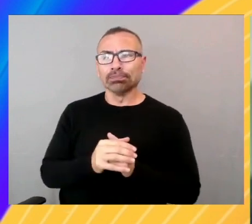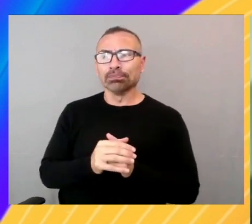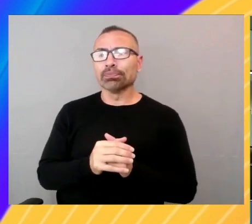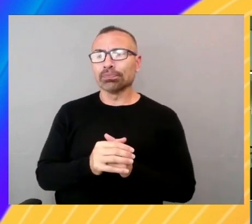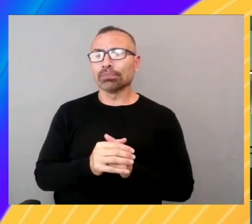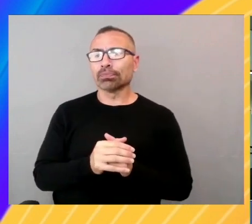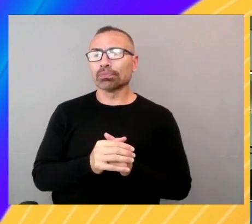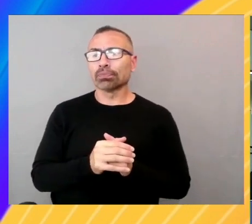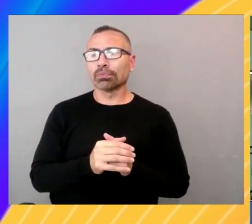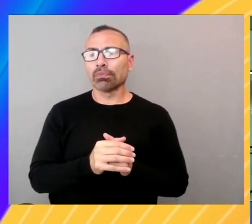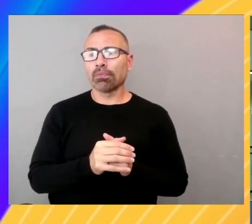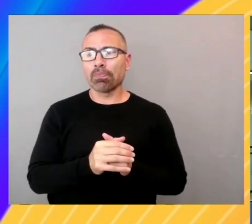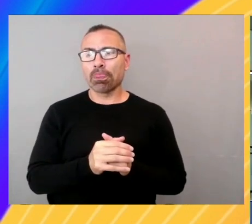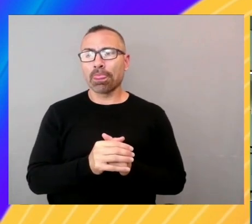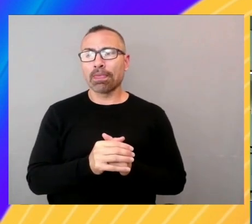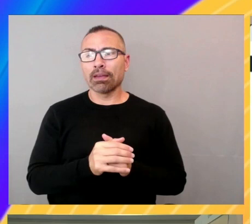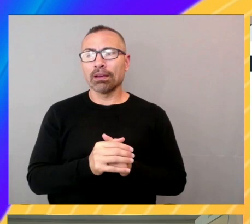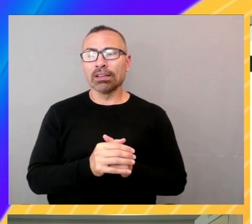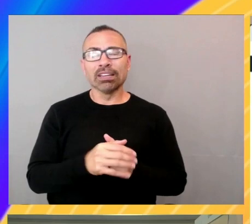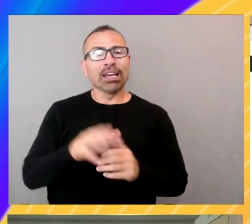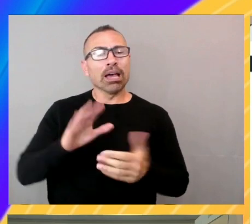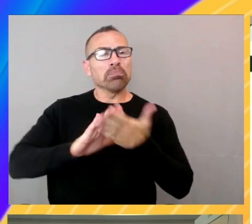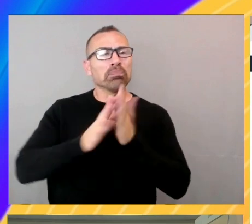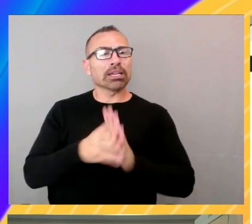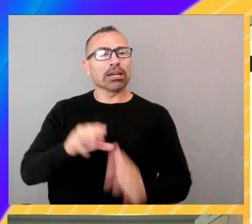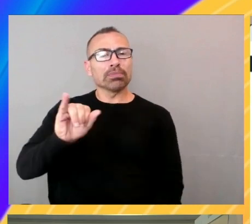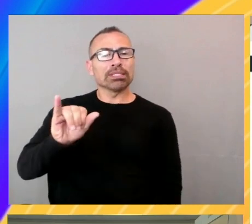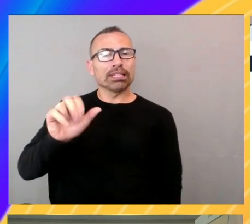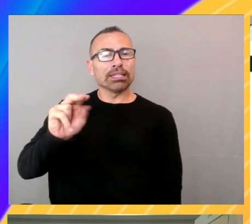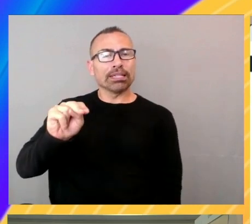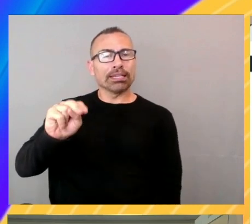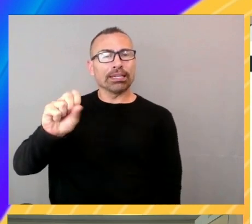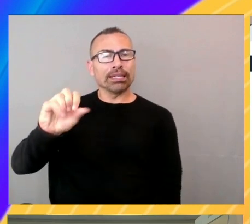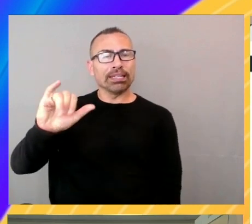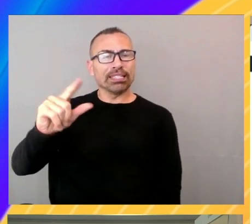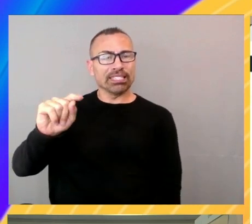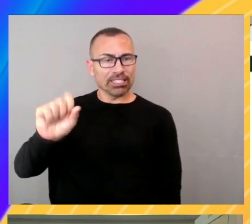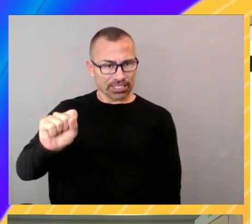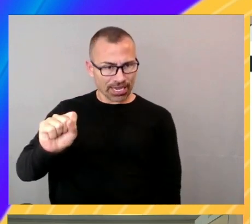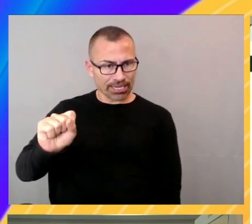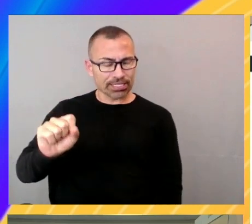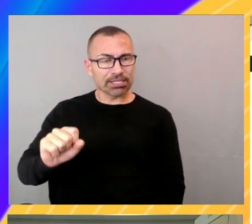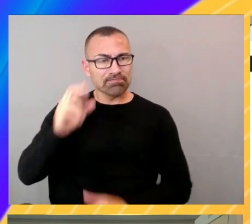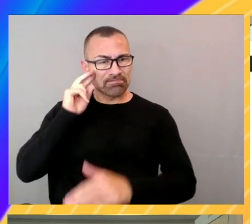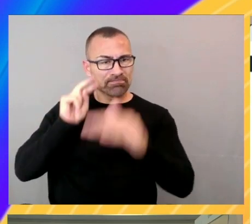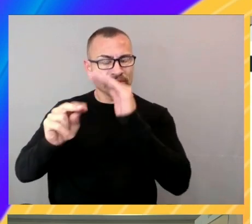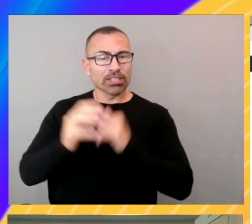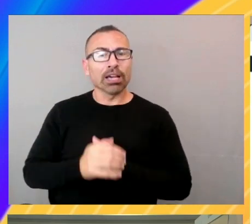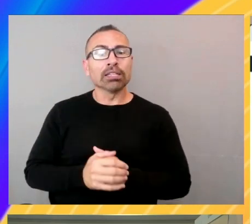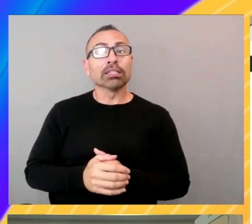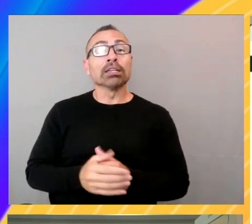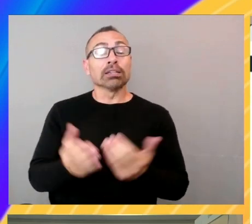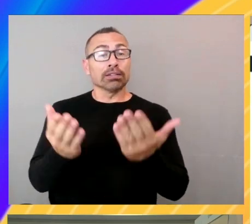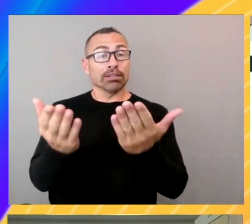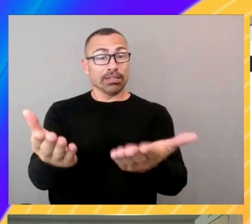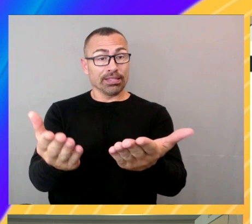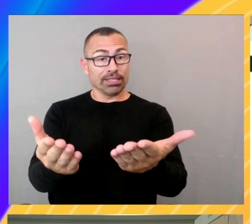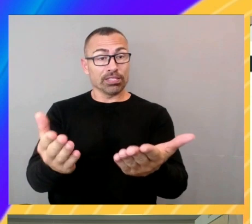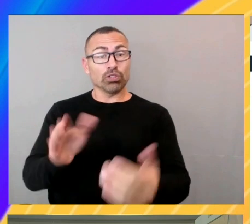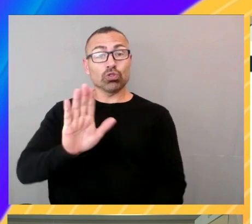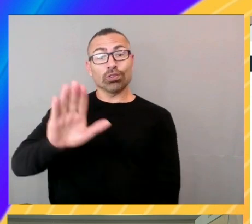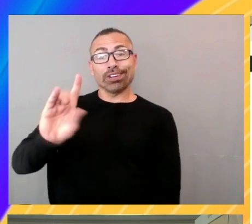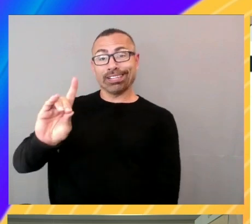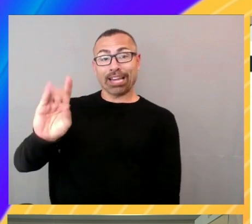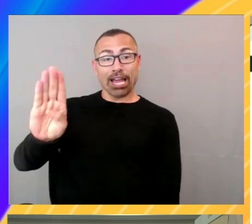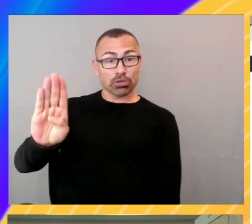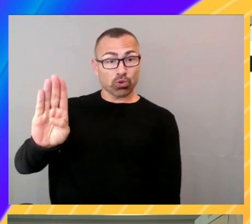is on the screen here is a first screen. Once you enable the DevOps Guru, will